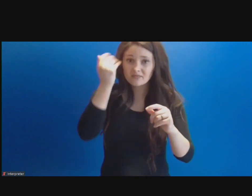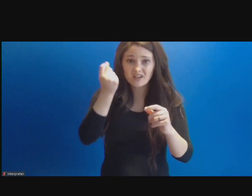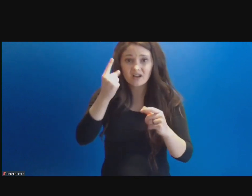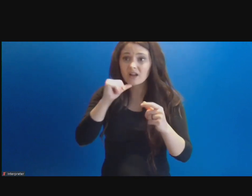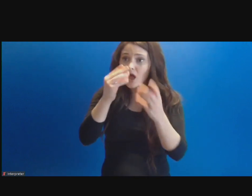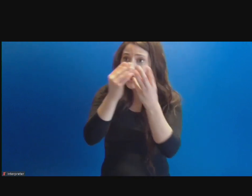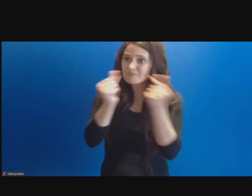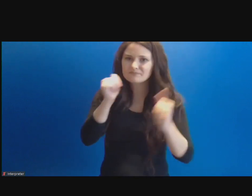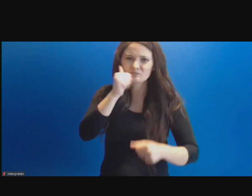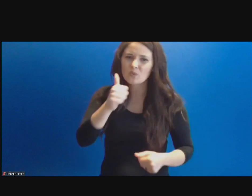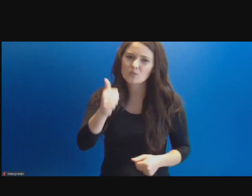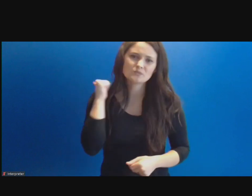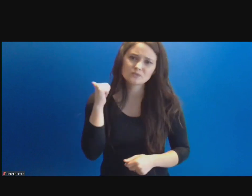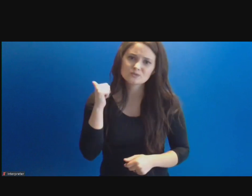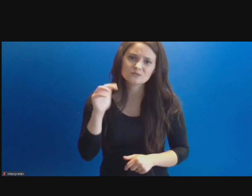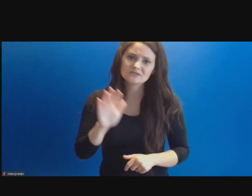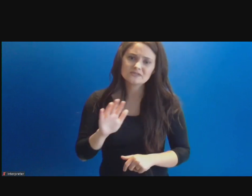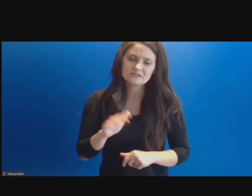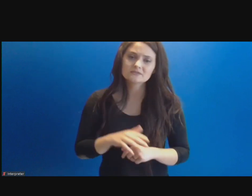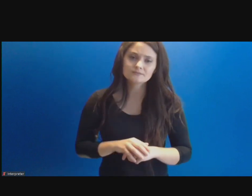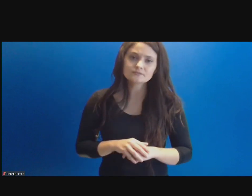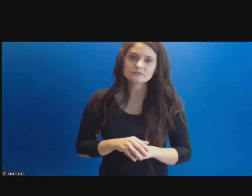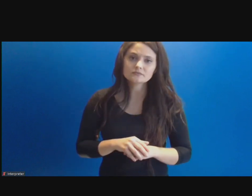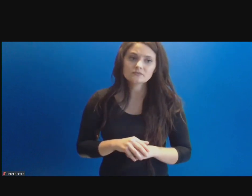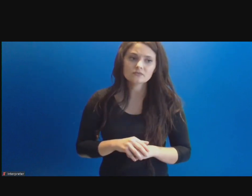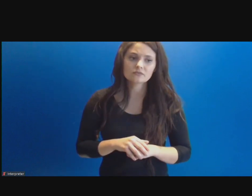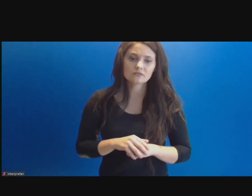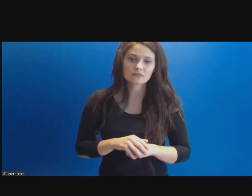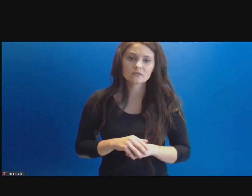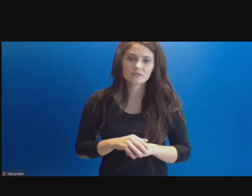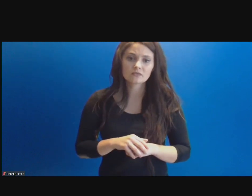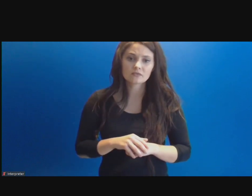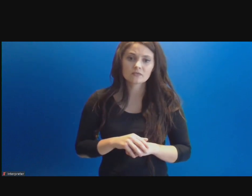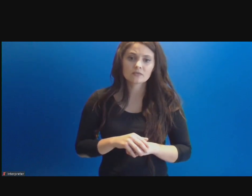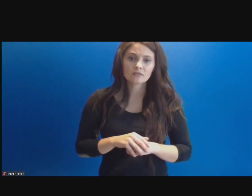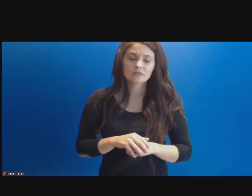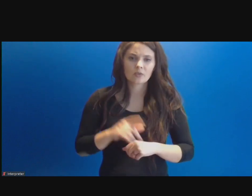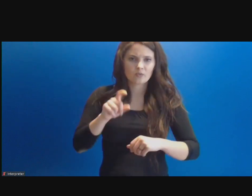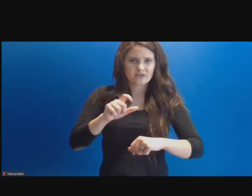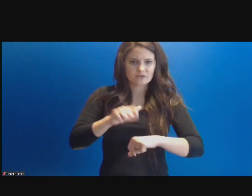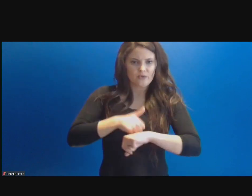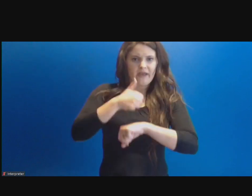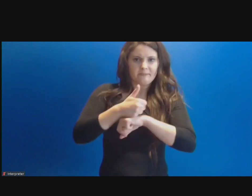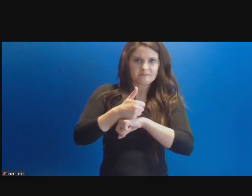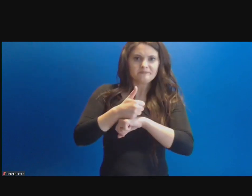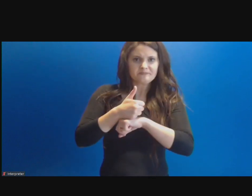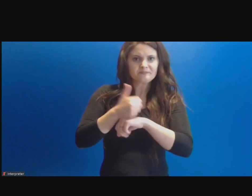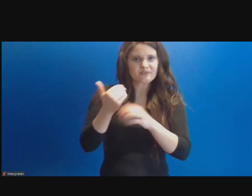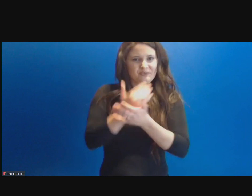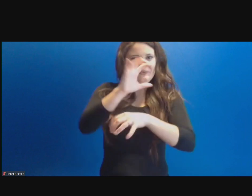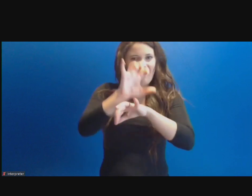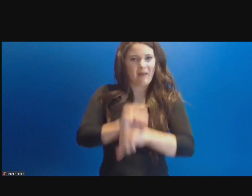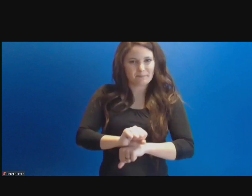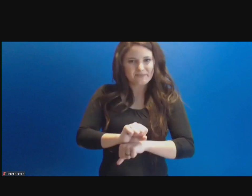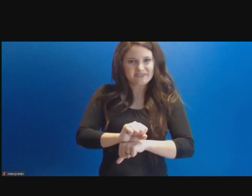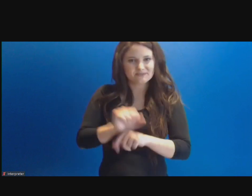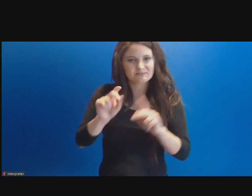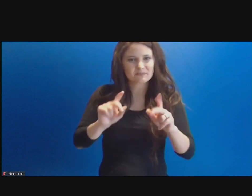tomorrow. And we need to establish these unusual habits so we keep people safe.